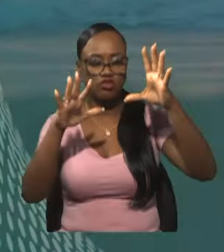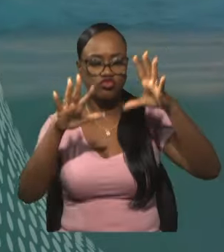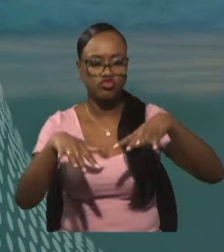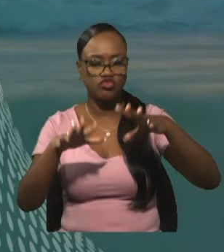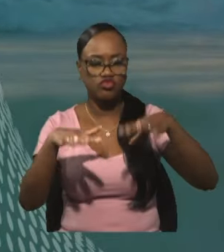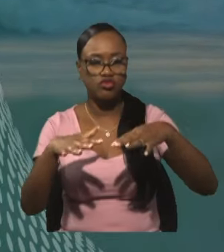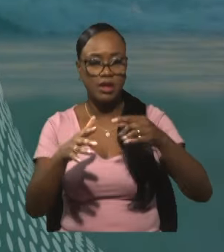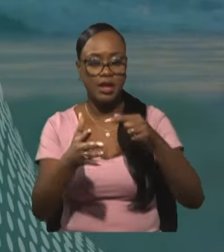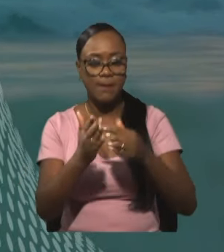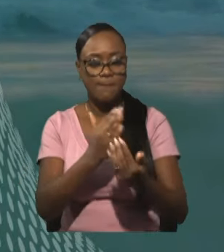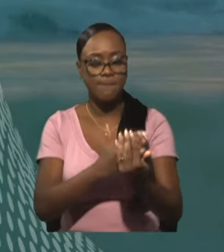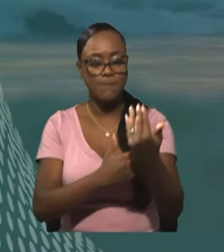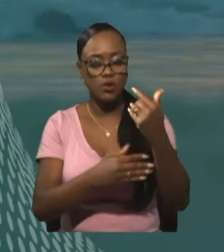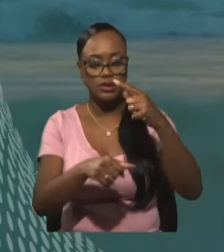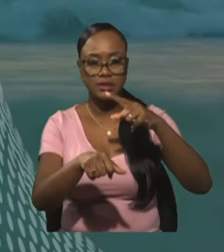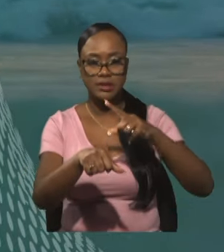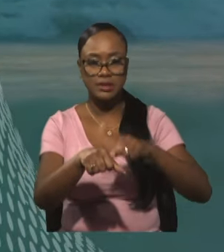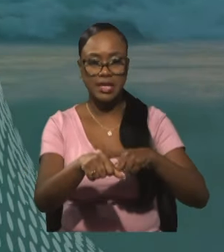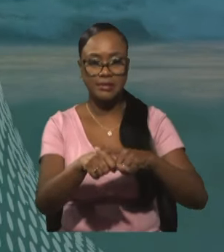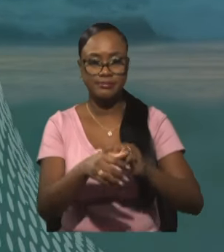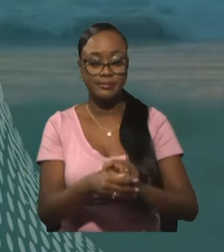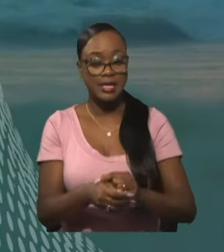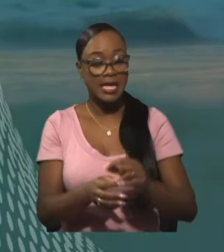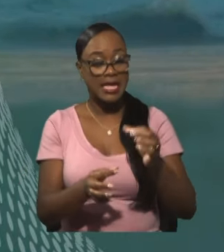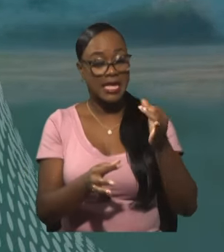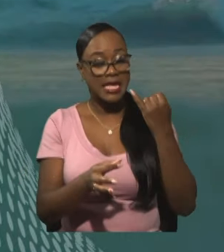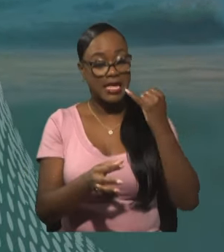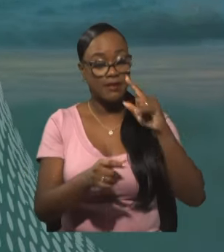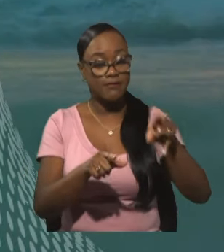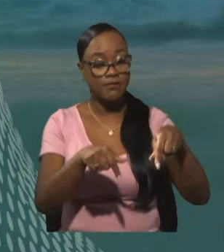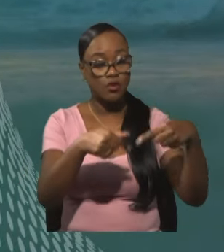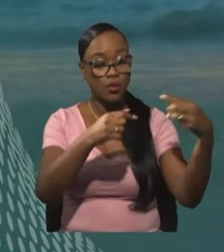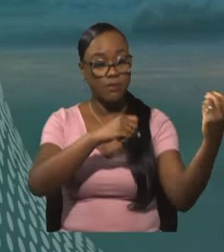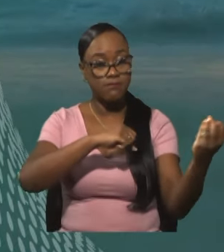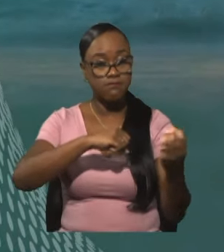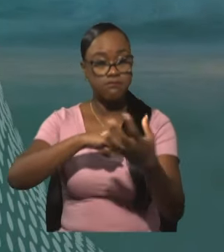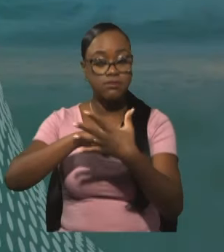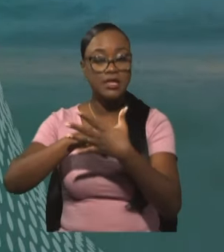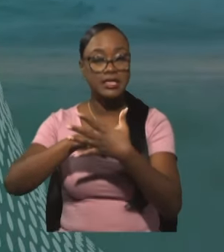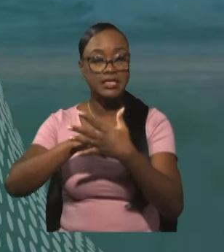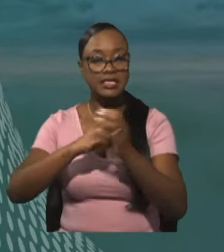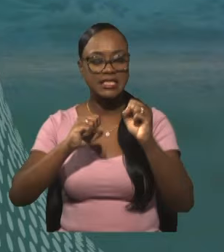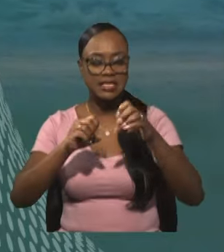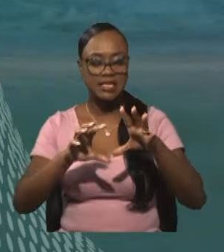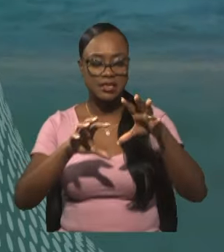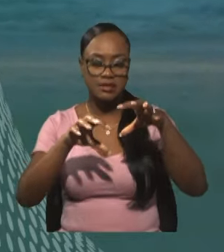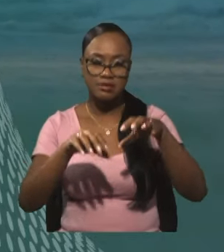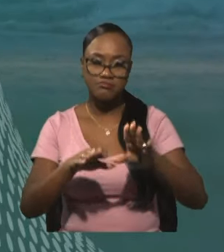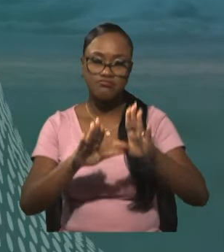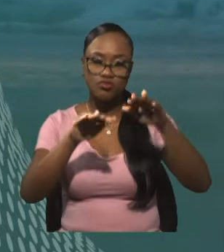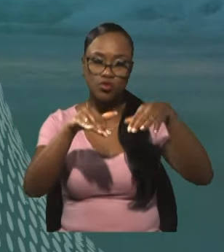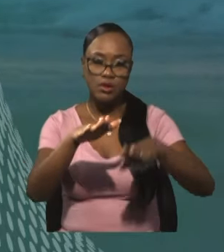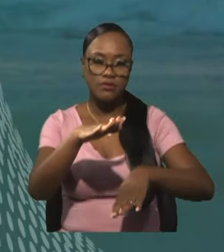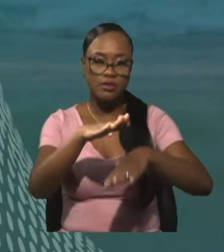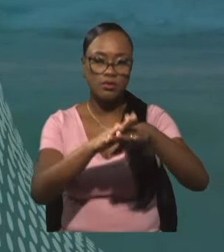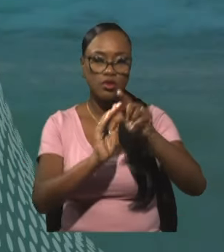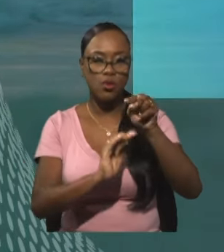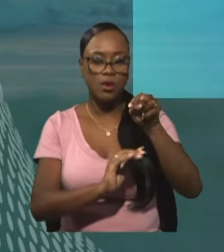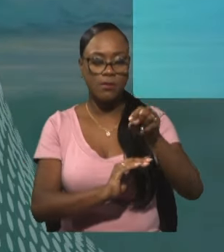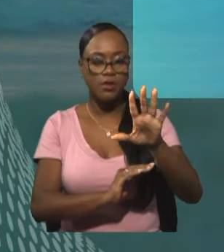thunderstorms during the morning period. Beachgoers and all marinas, if you're heading out to sea, seas are slight to moderate with waves reaching